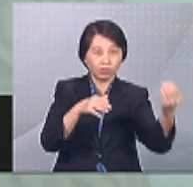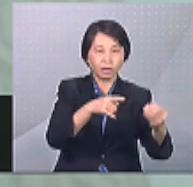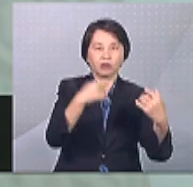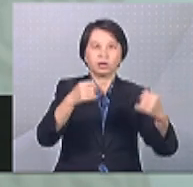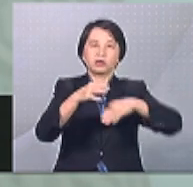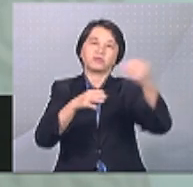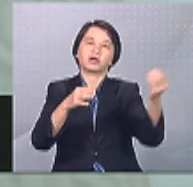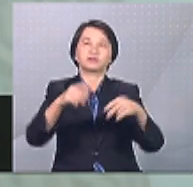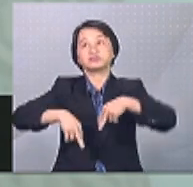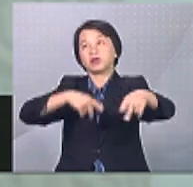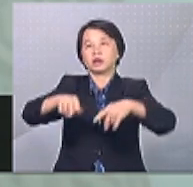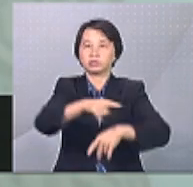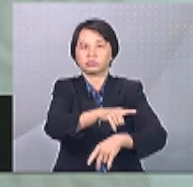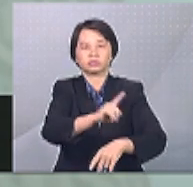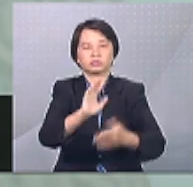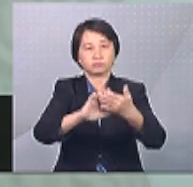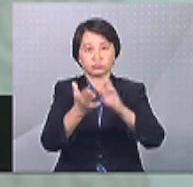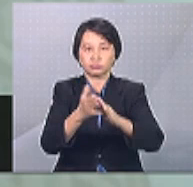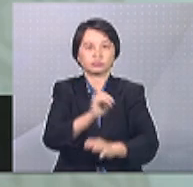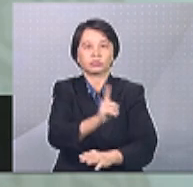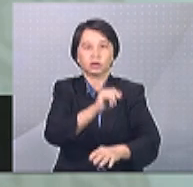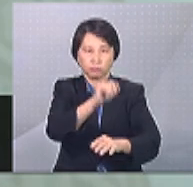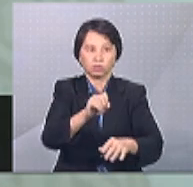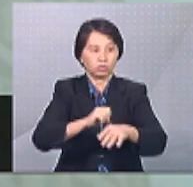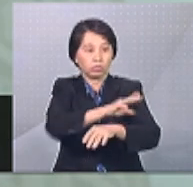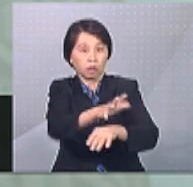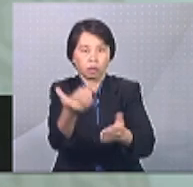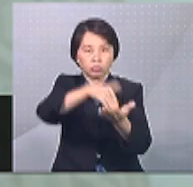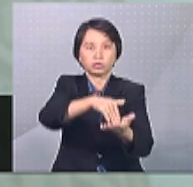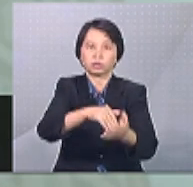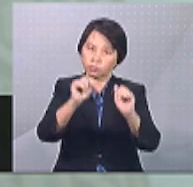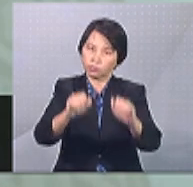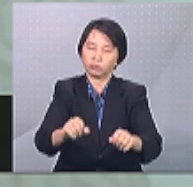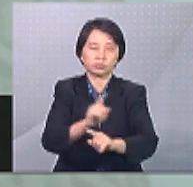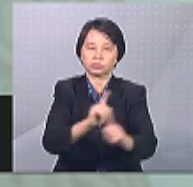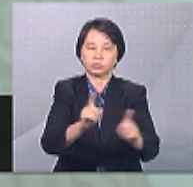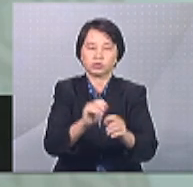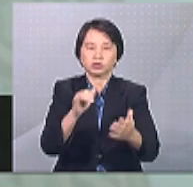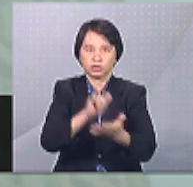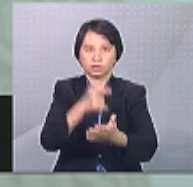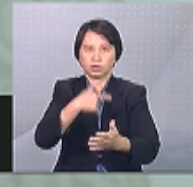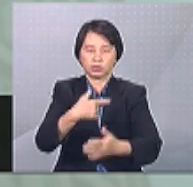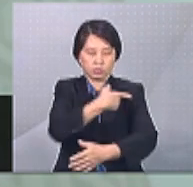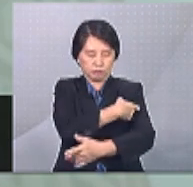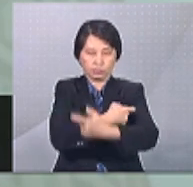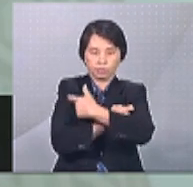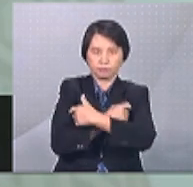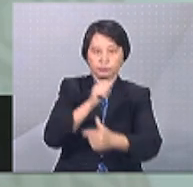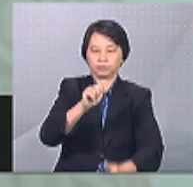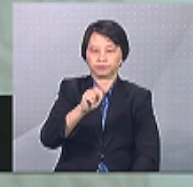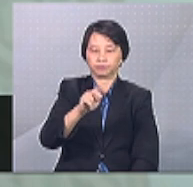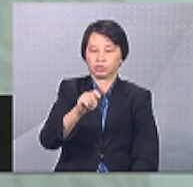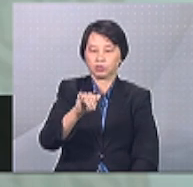out to the public in the community, but they can be infected again. Today, although they have the antibody is